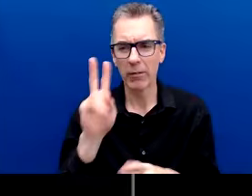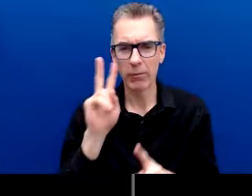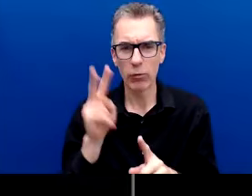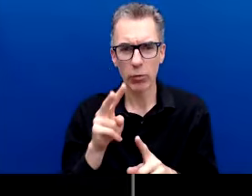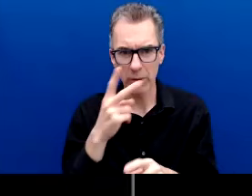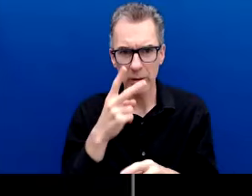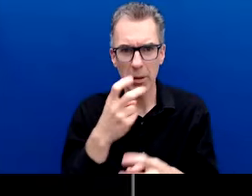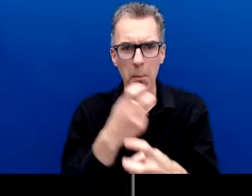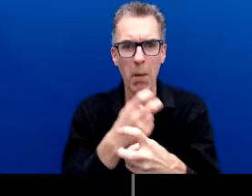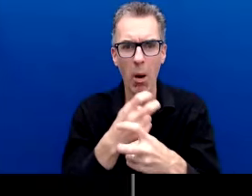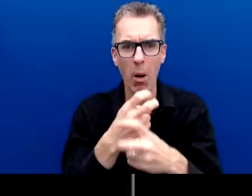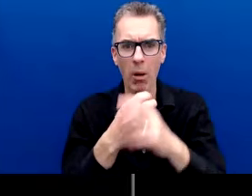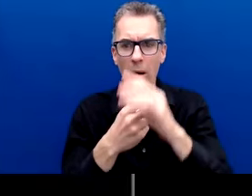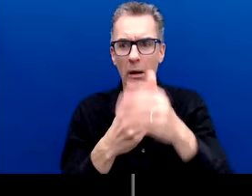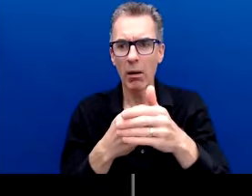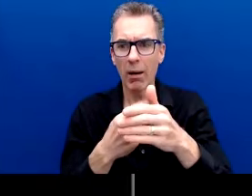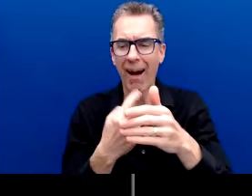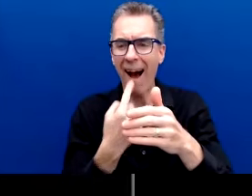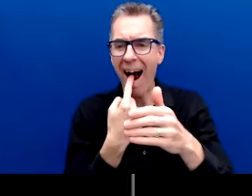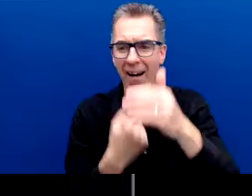making up the posterior palate.